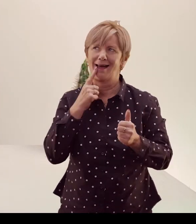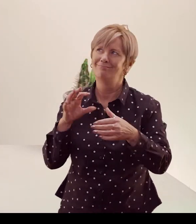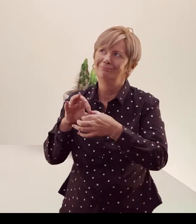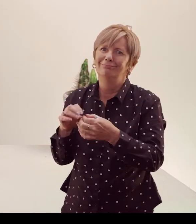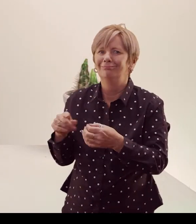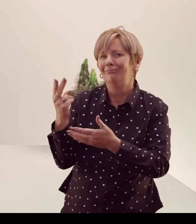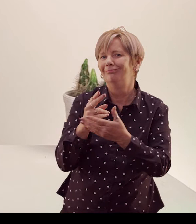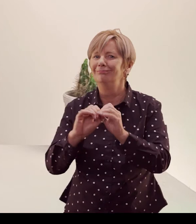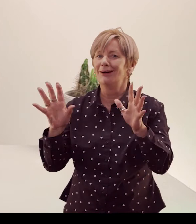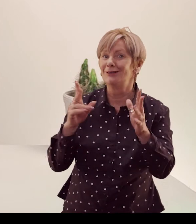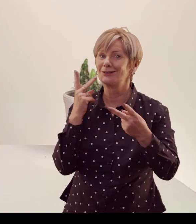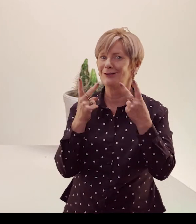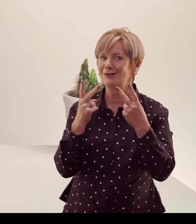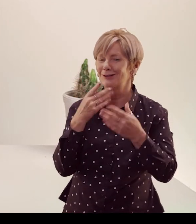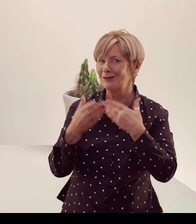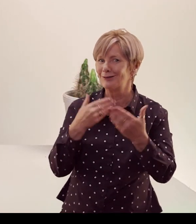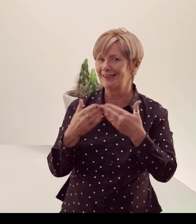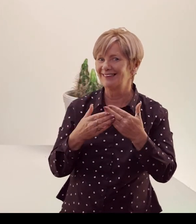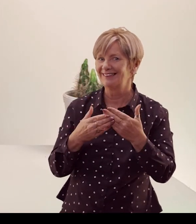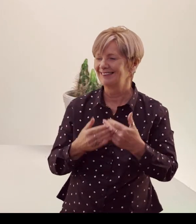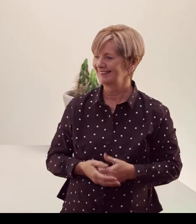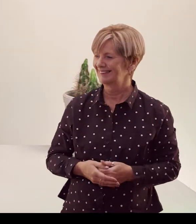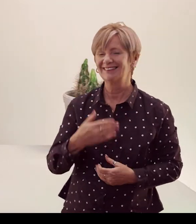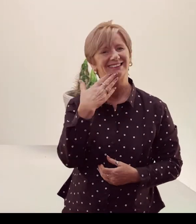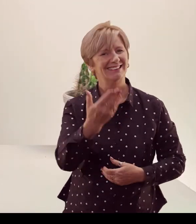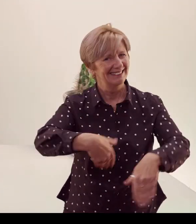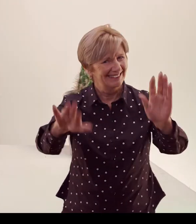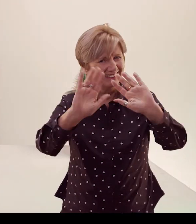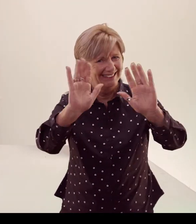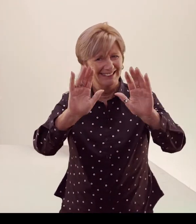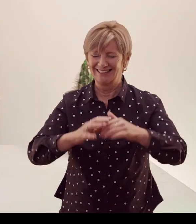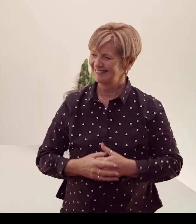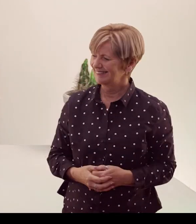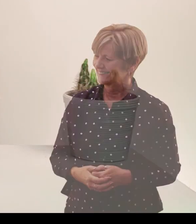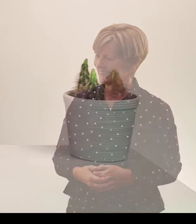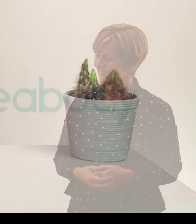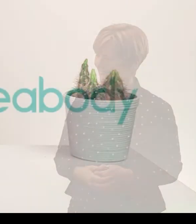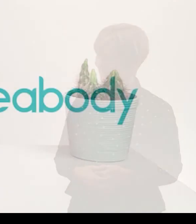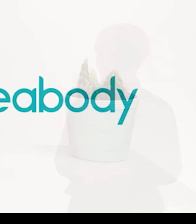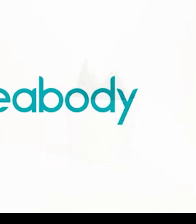Artburst songs and nursery rhymes. Thank you, goodbye.